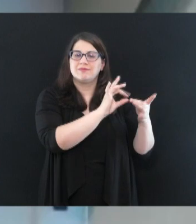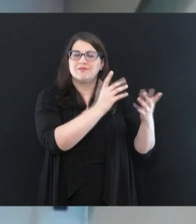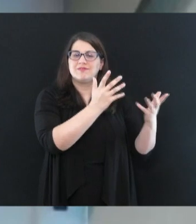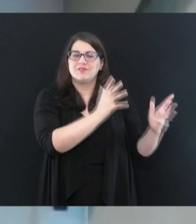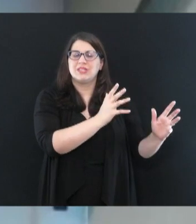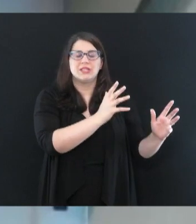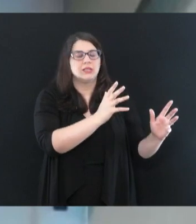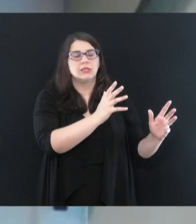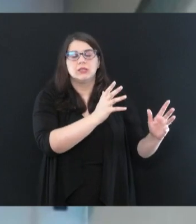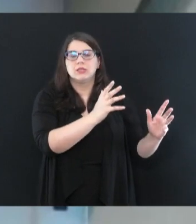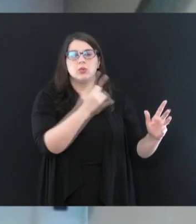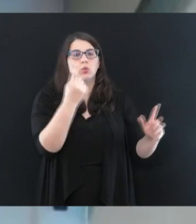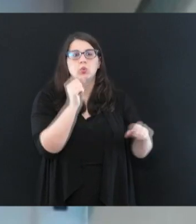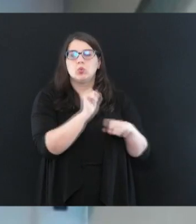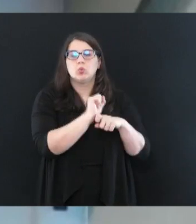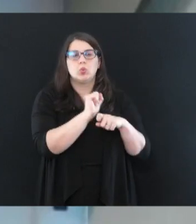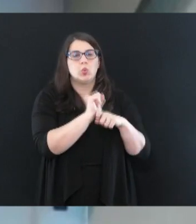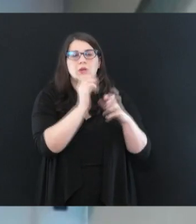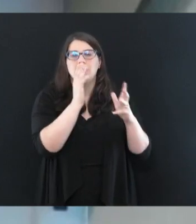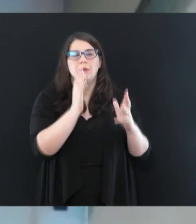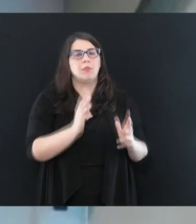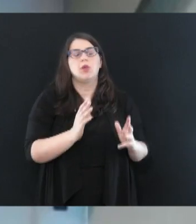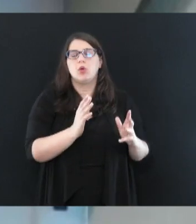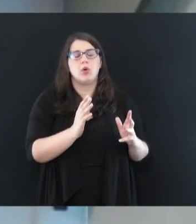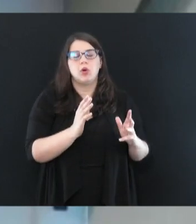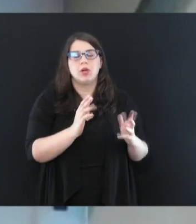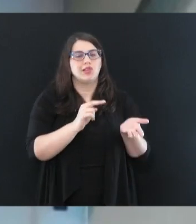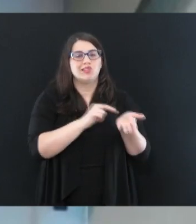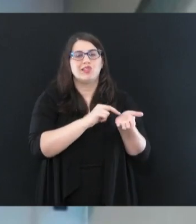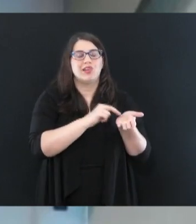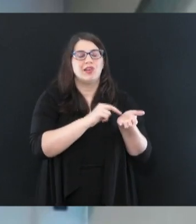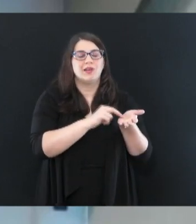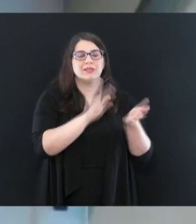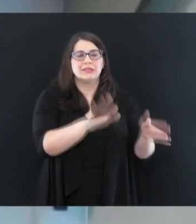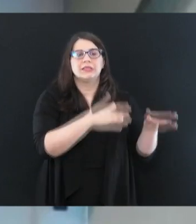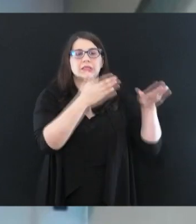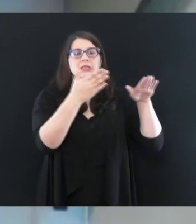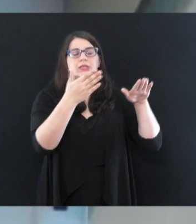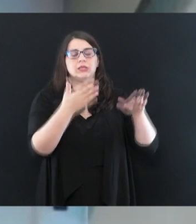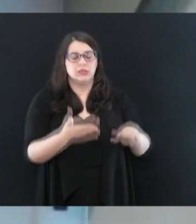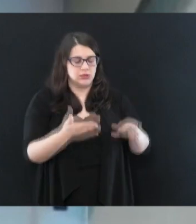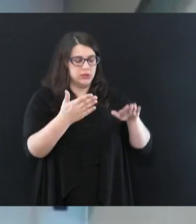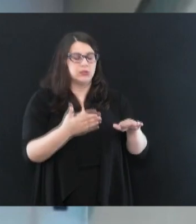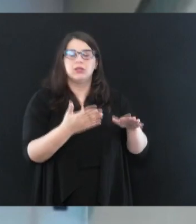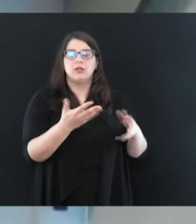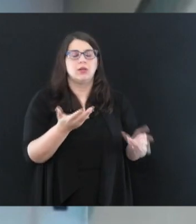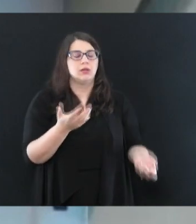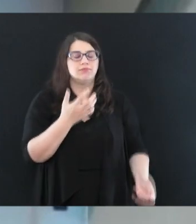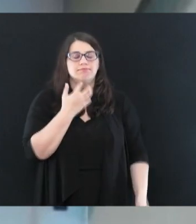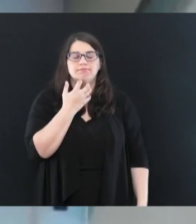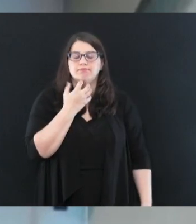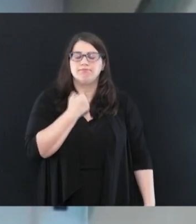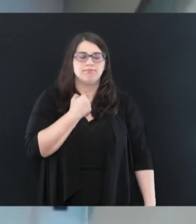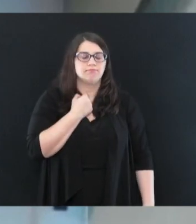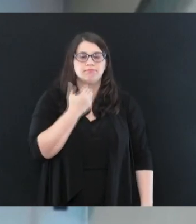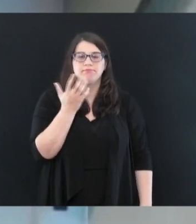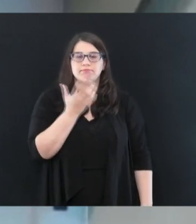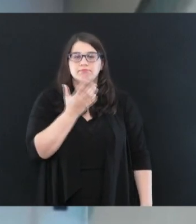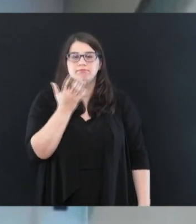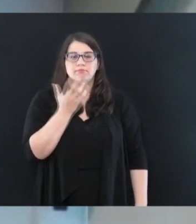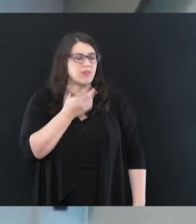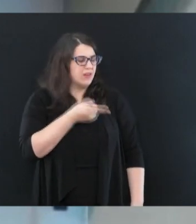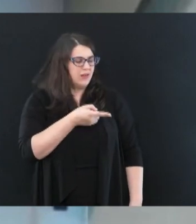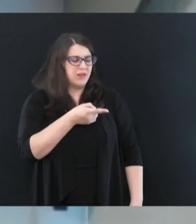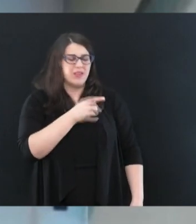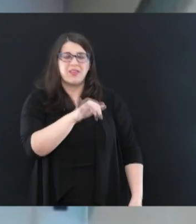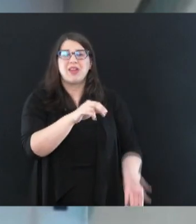Bateman Hospital has died as a result of COVID-19. This employee worked at Bateman for over 10 years. She was